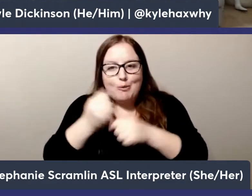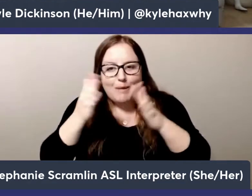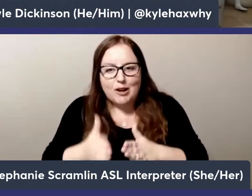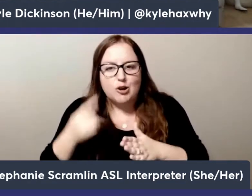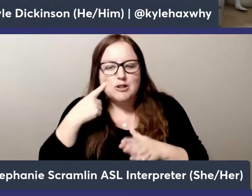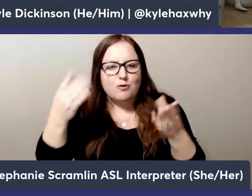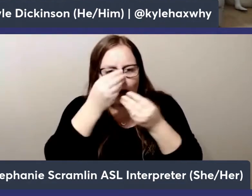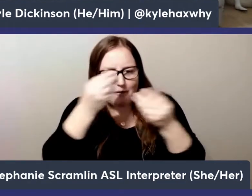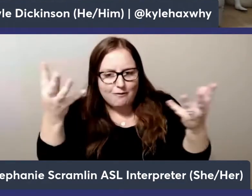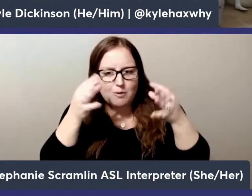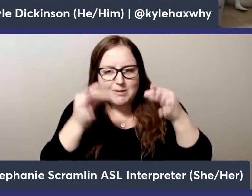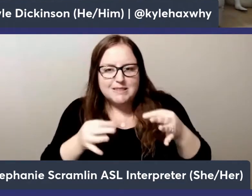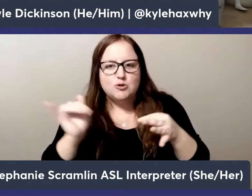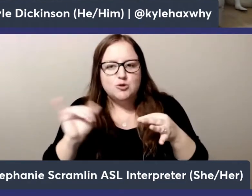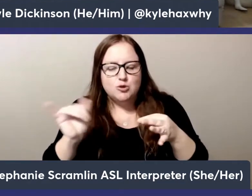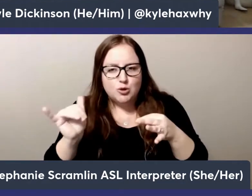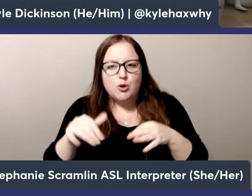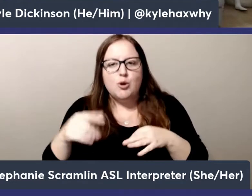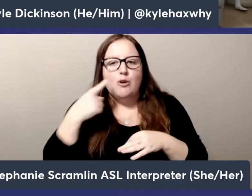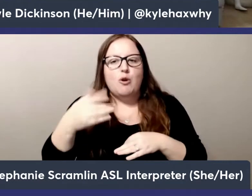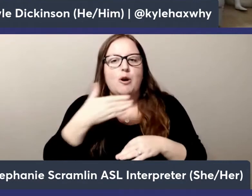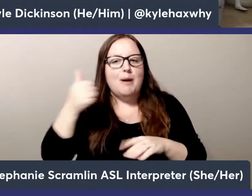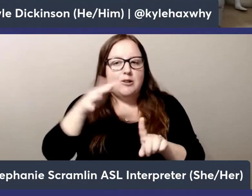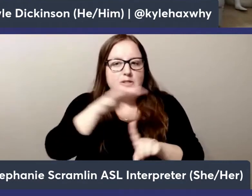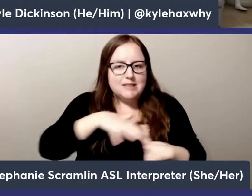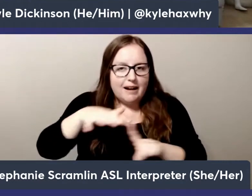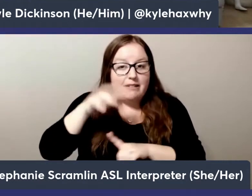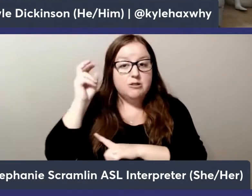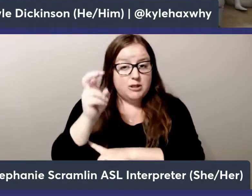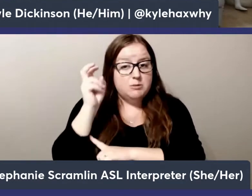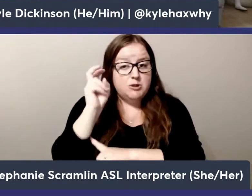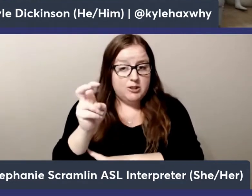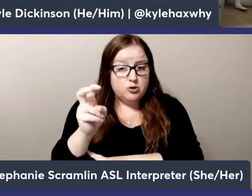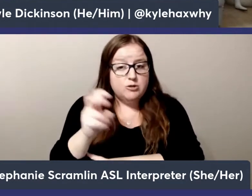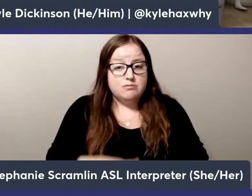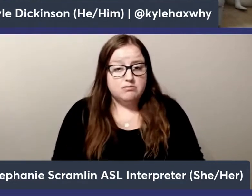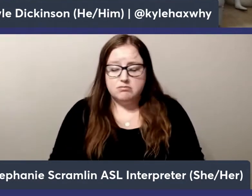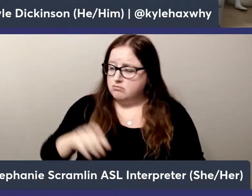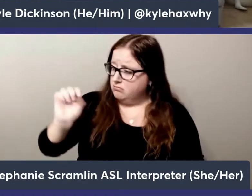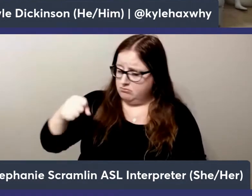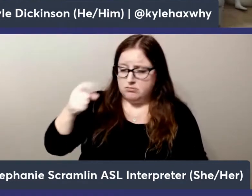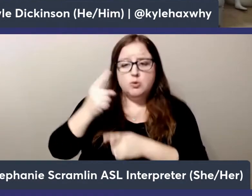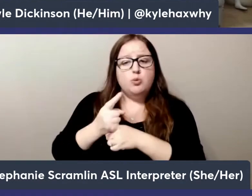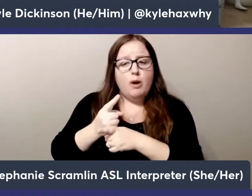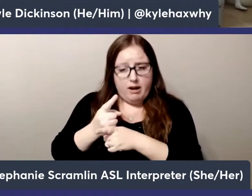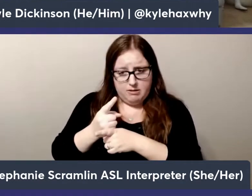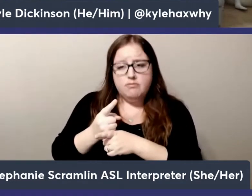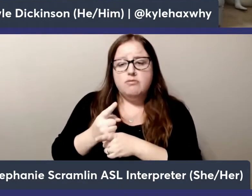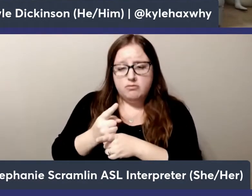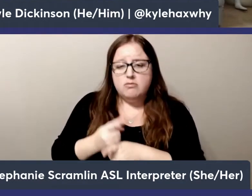to, again, better society and transportation. Yeah, absolutely. I think that's a